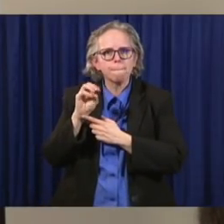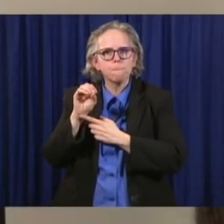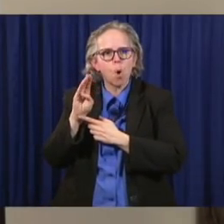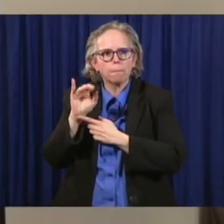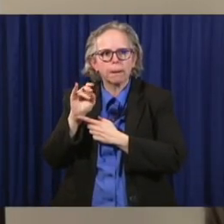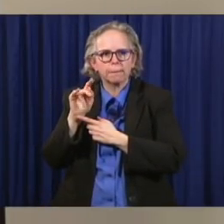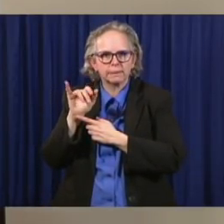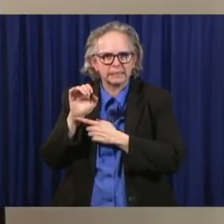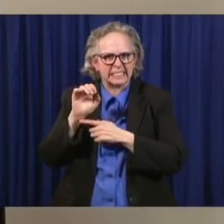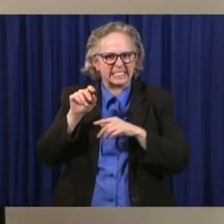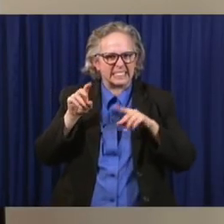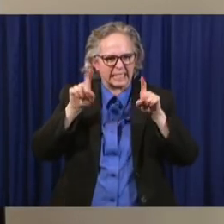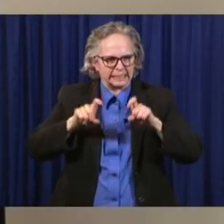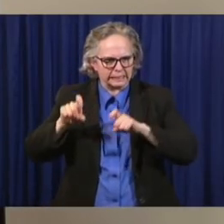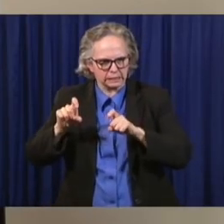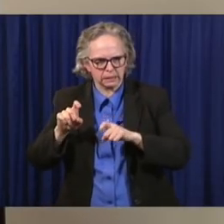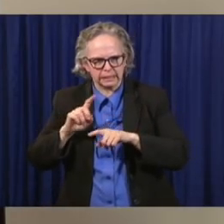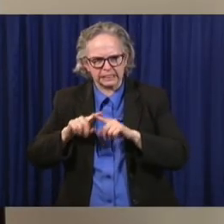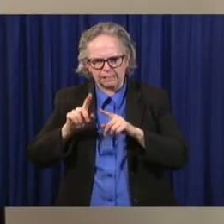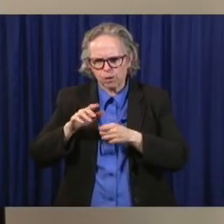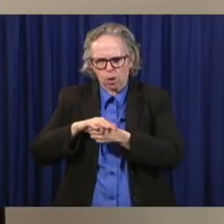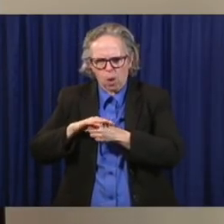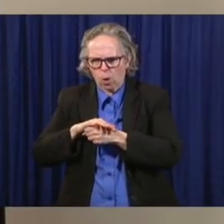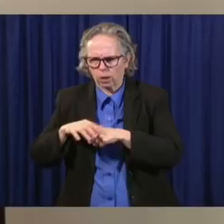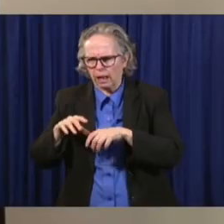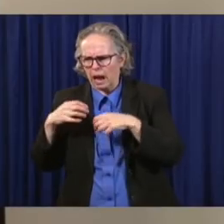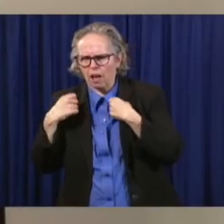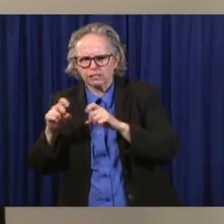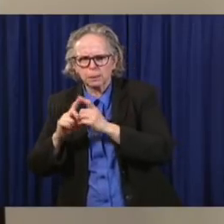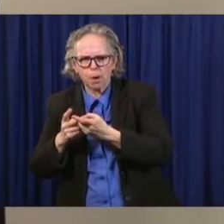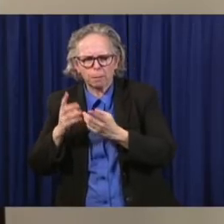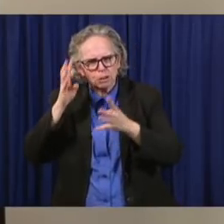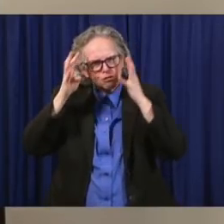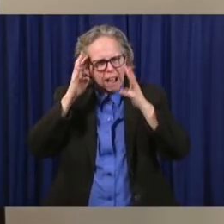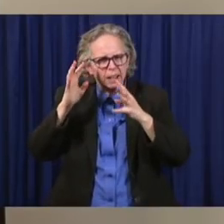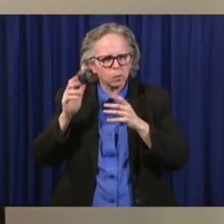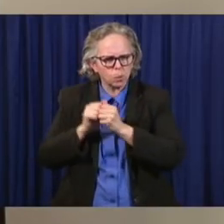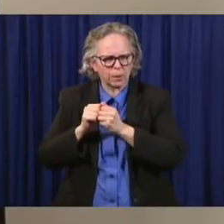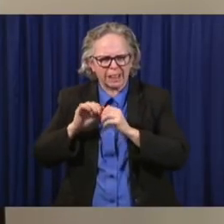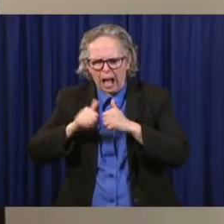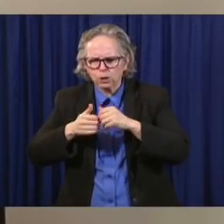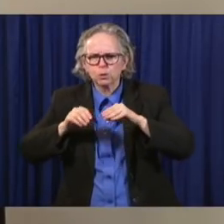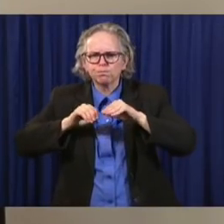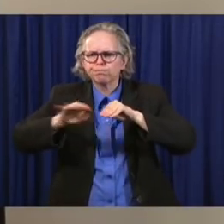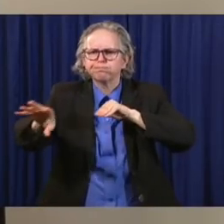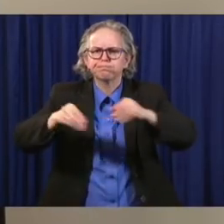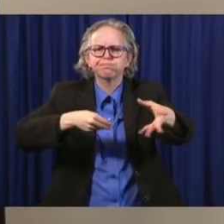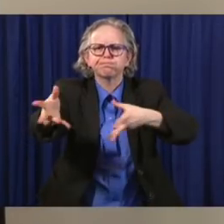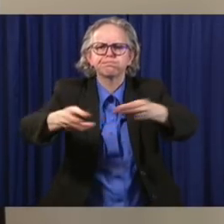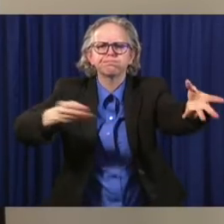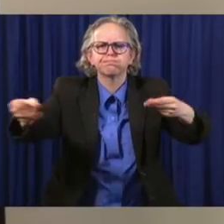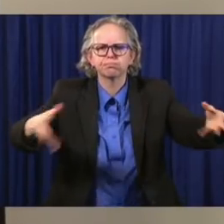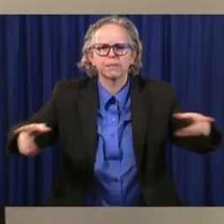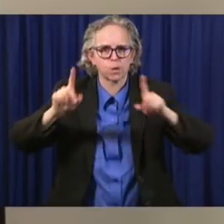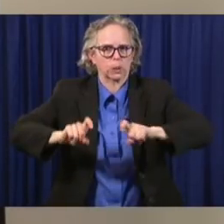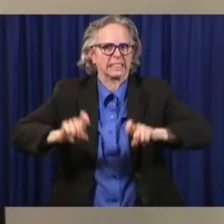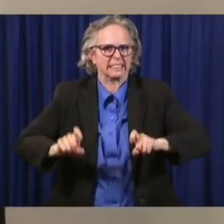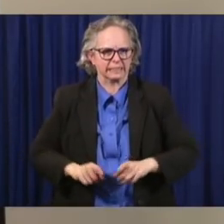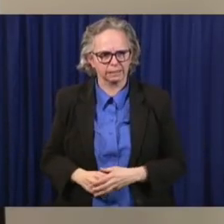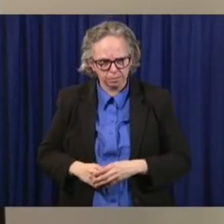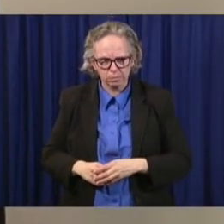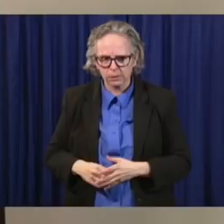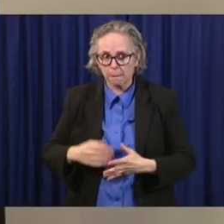health departments that the governor mentioned, working on new strategies to get testing to places it's never been before, and to make sure that testing